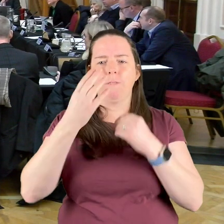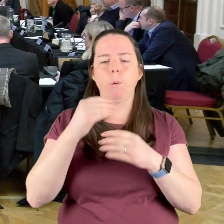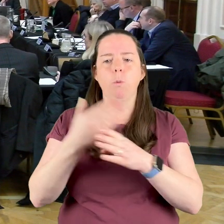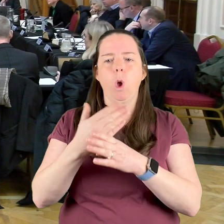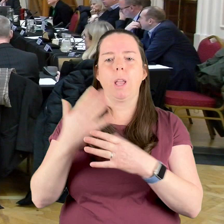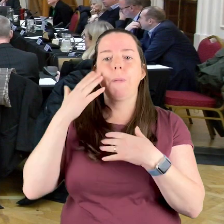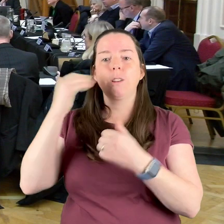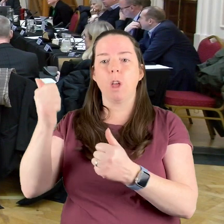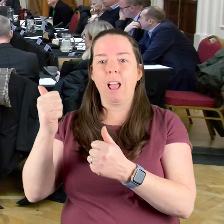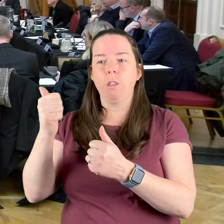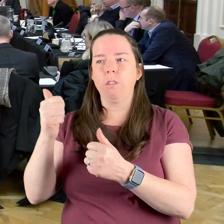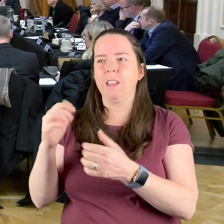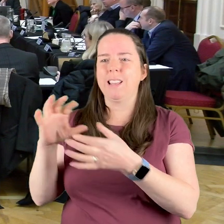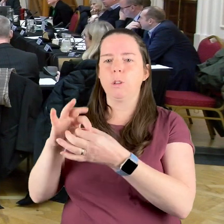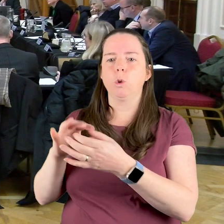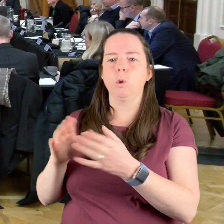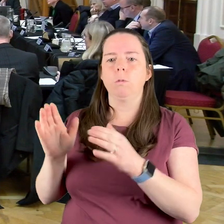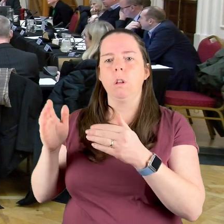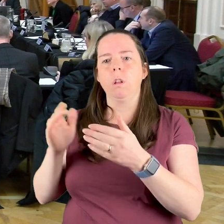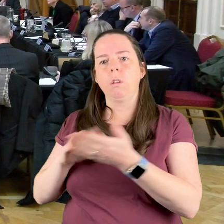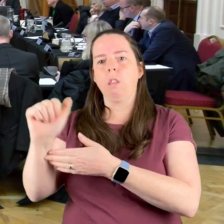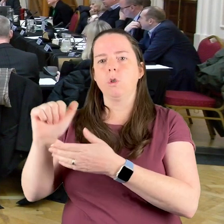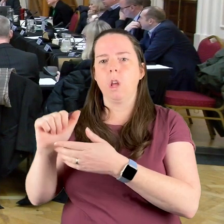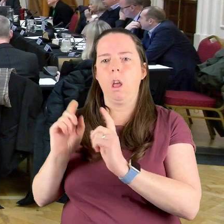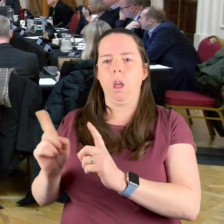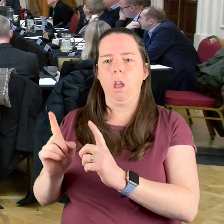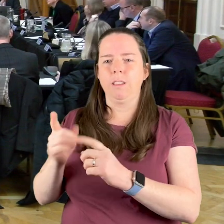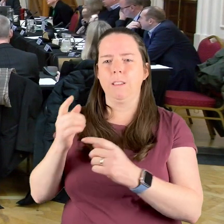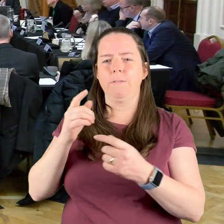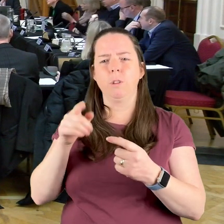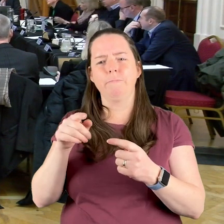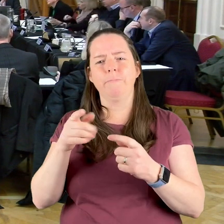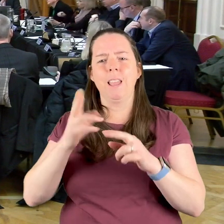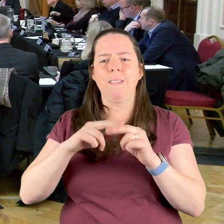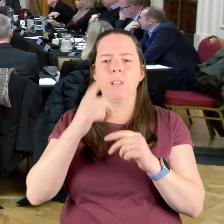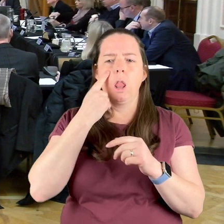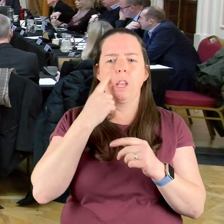mental health around closed cultures. Because actually, if